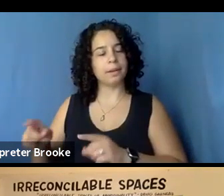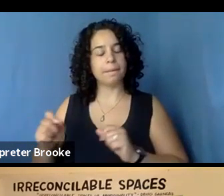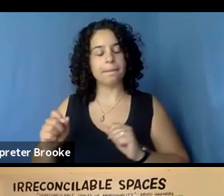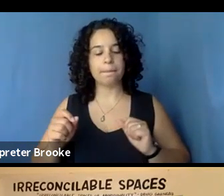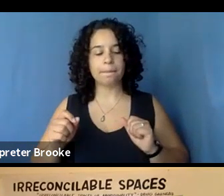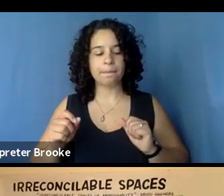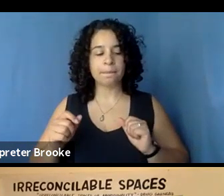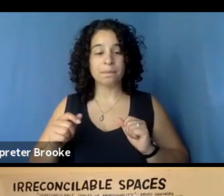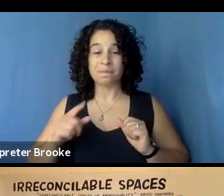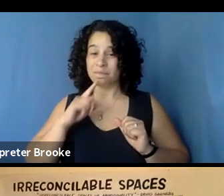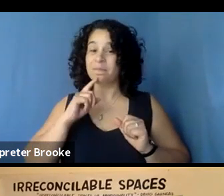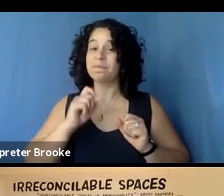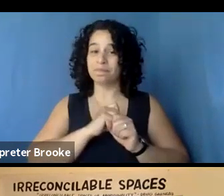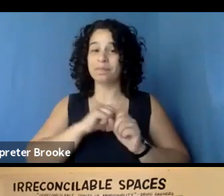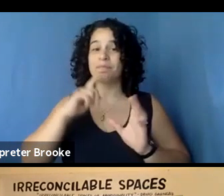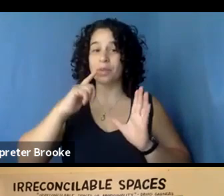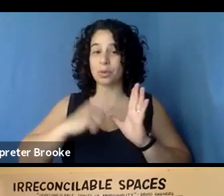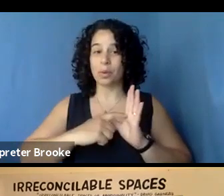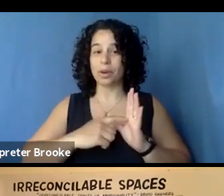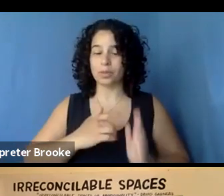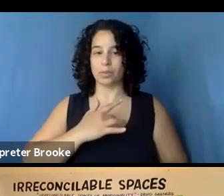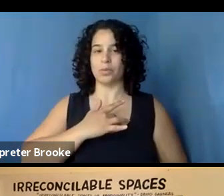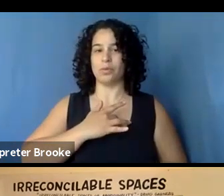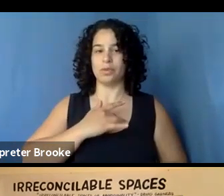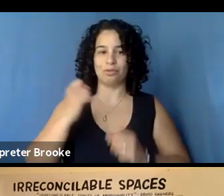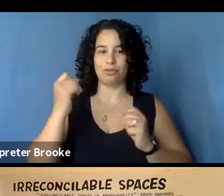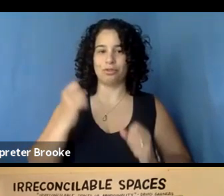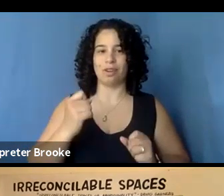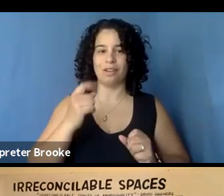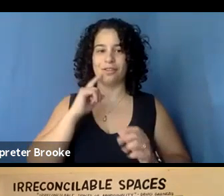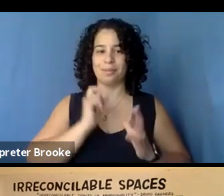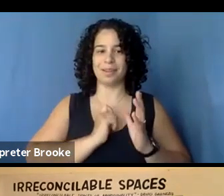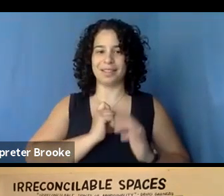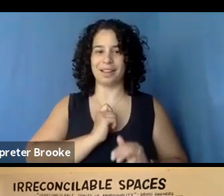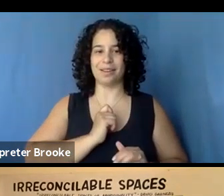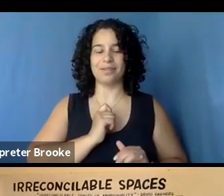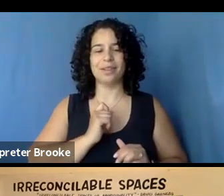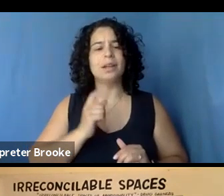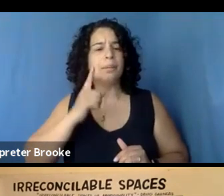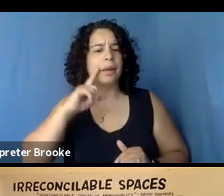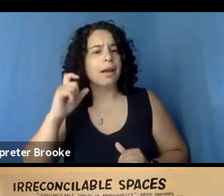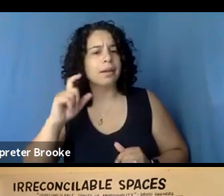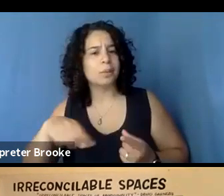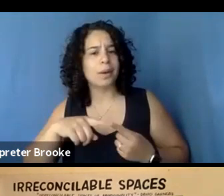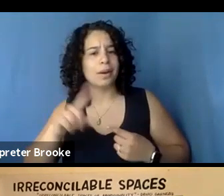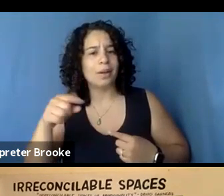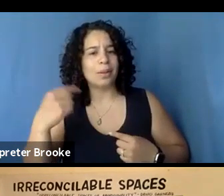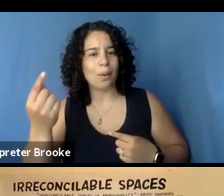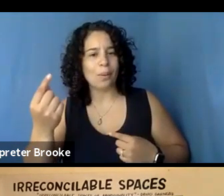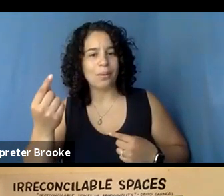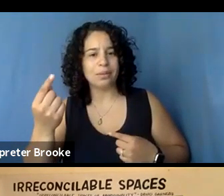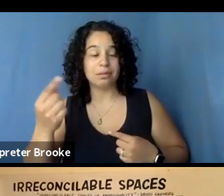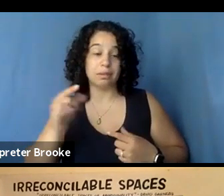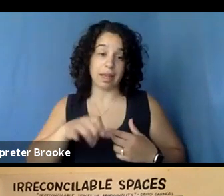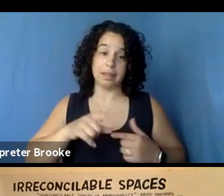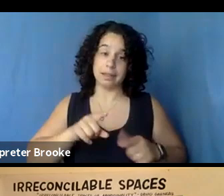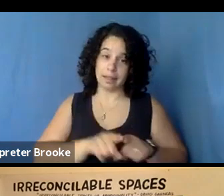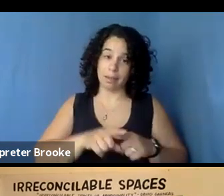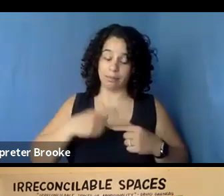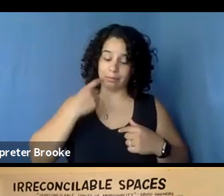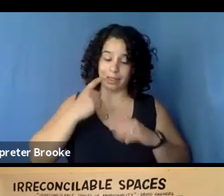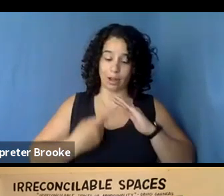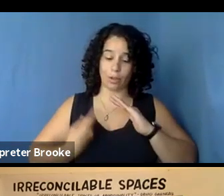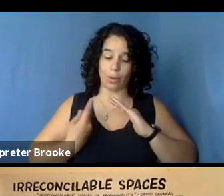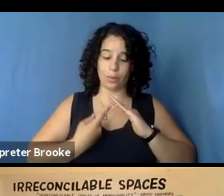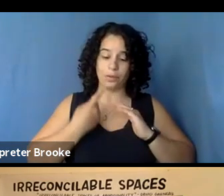it really hit me. I mean, you know, when you're alone, and I was alone for my 5 minutes, this was my